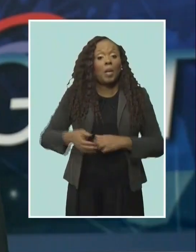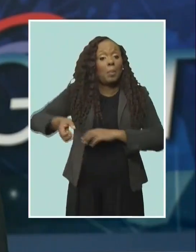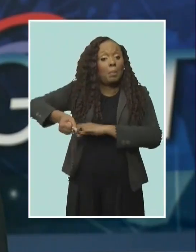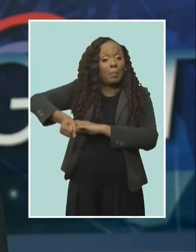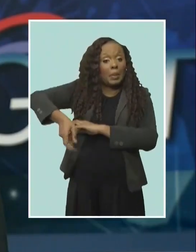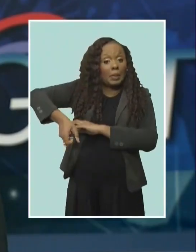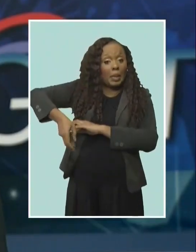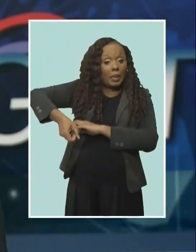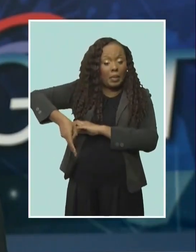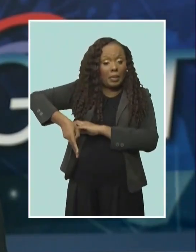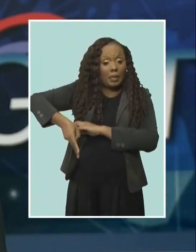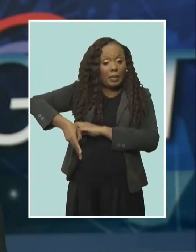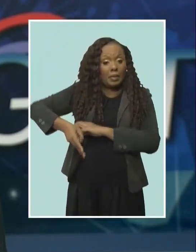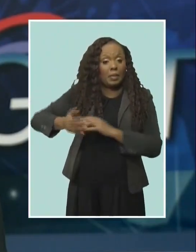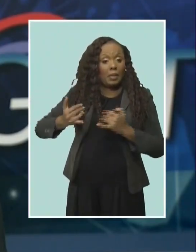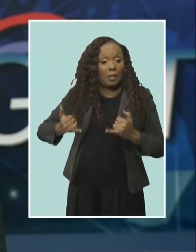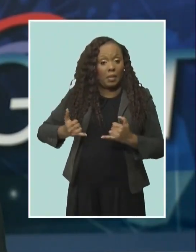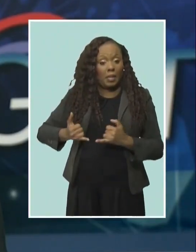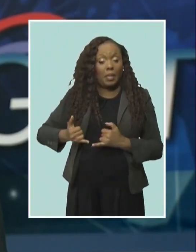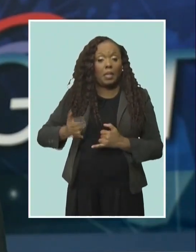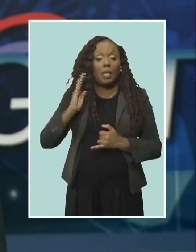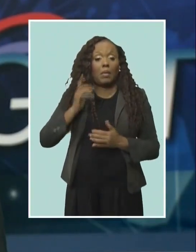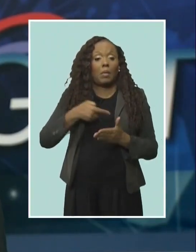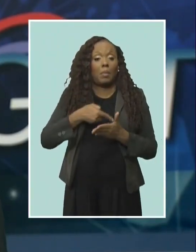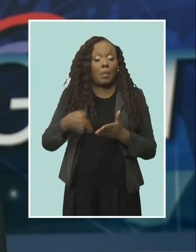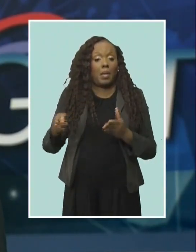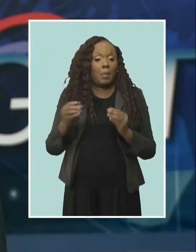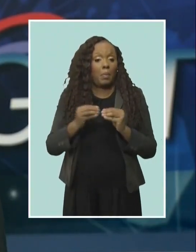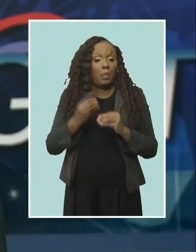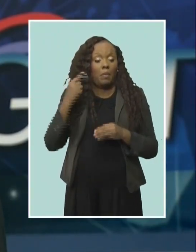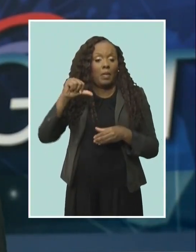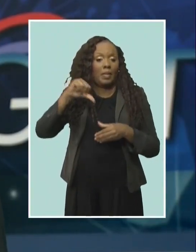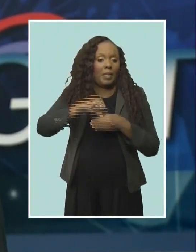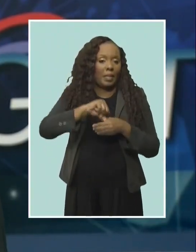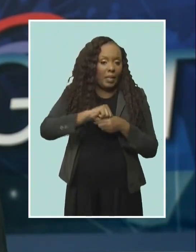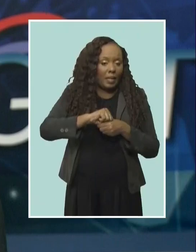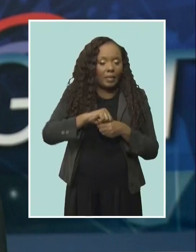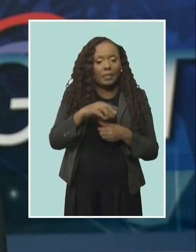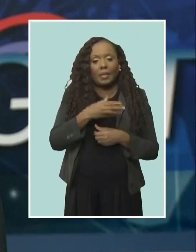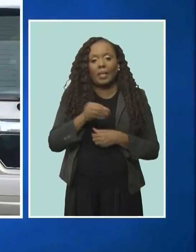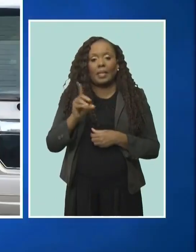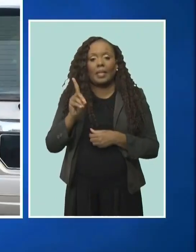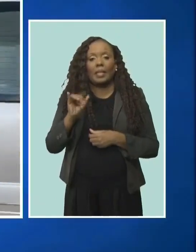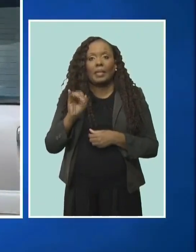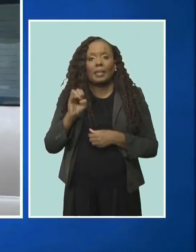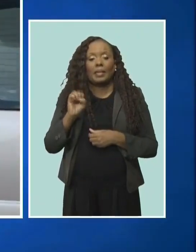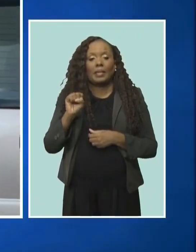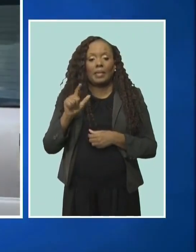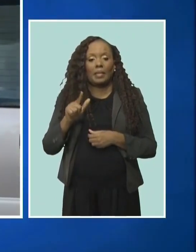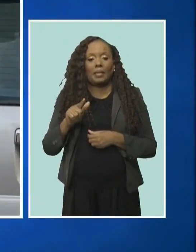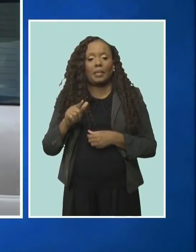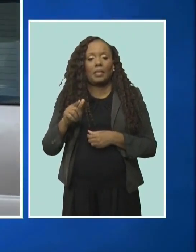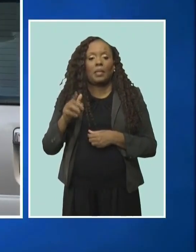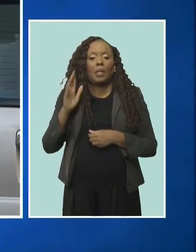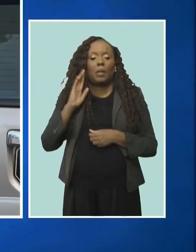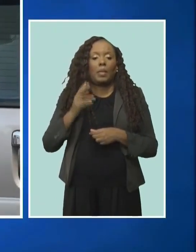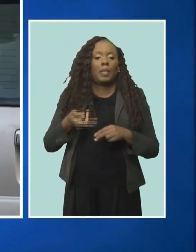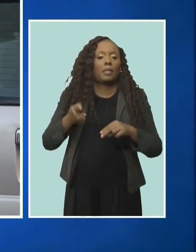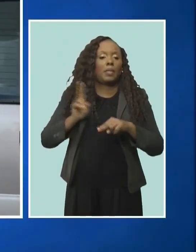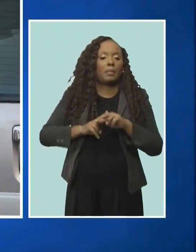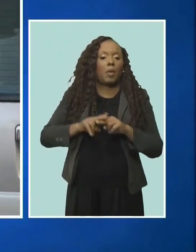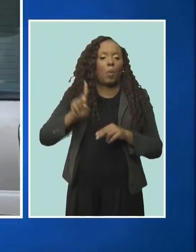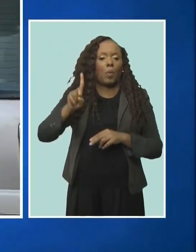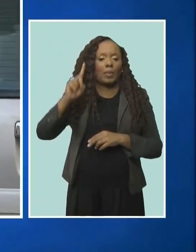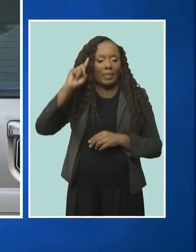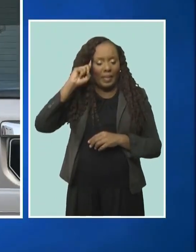From midnight tonight, Barbadians will pay more at the pump for gas and diesel. Both fuels will increase by 1 cent, while